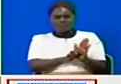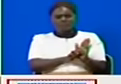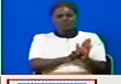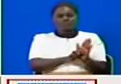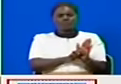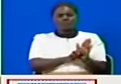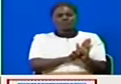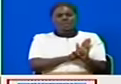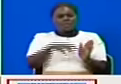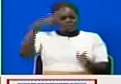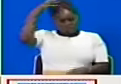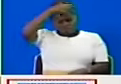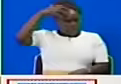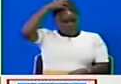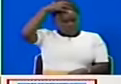she was being